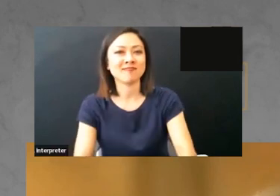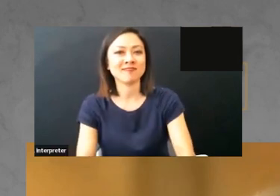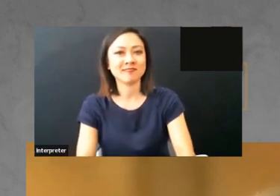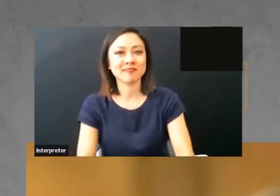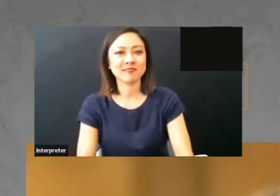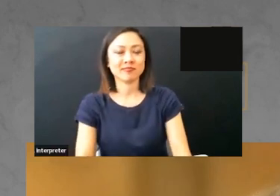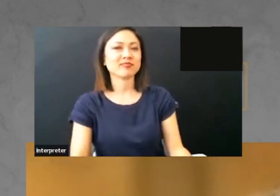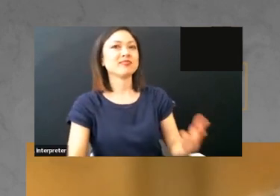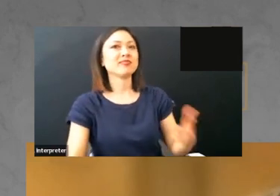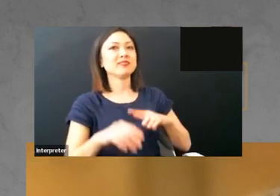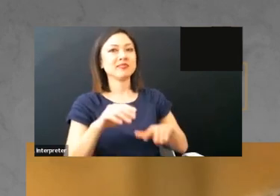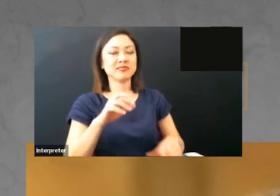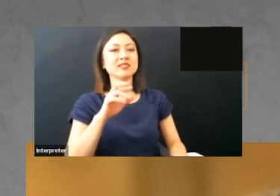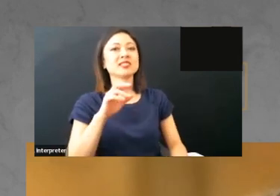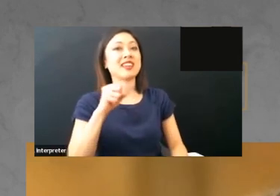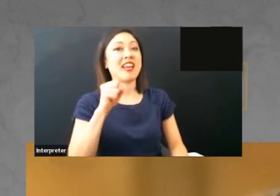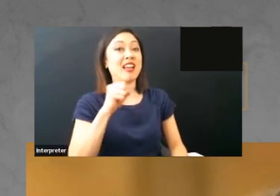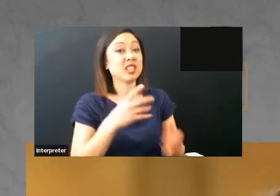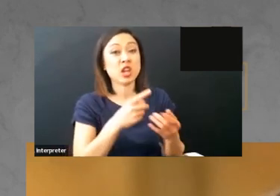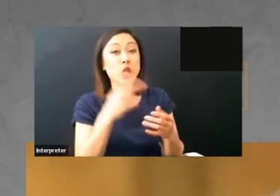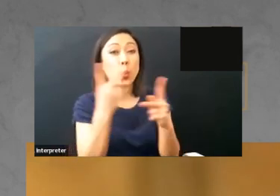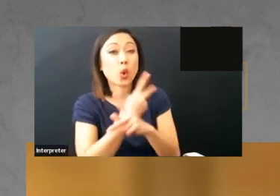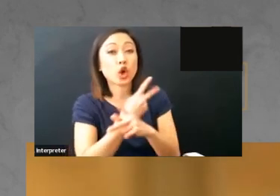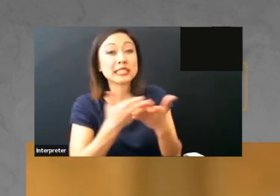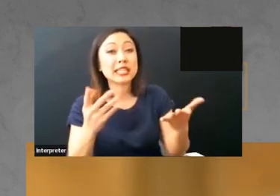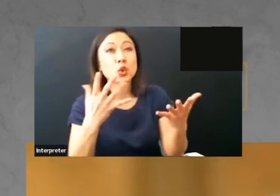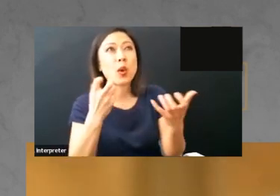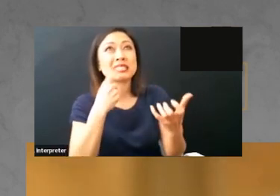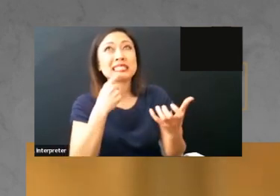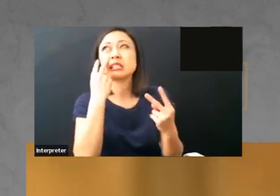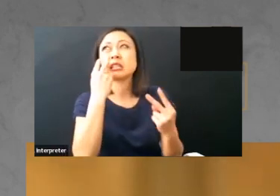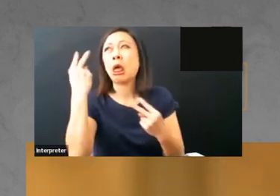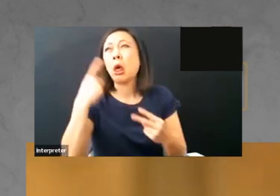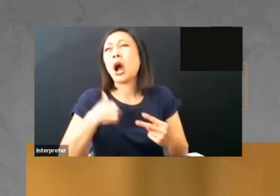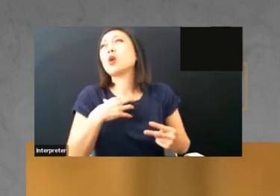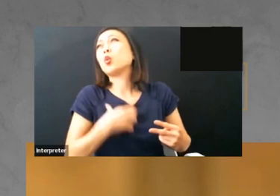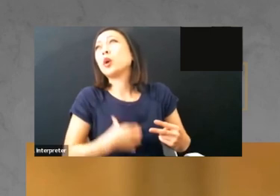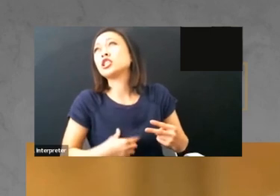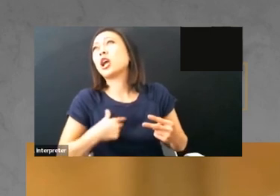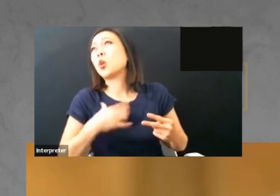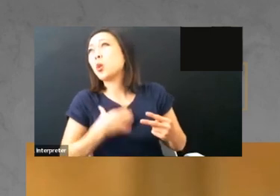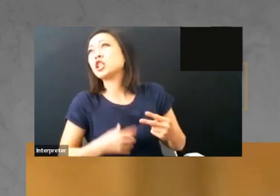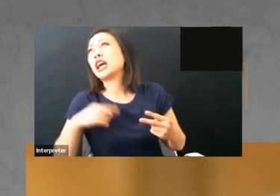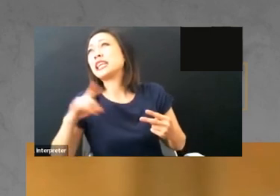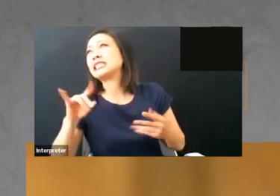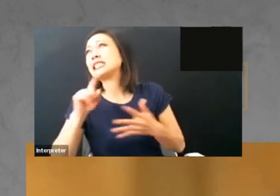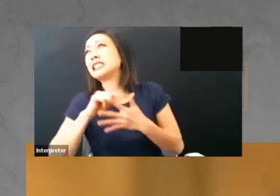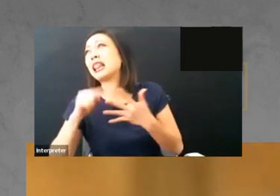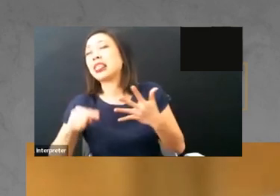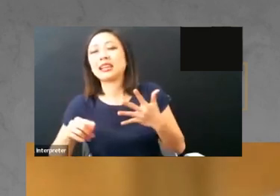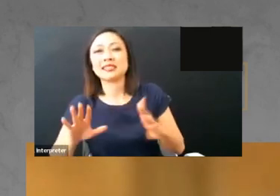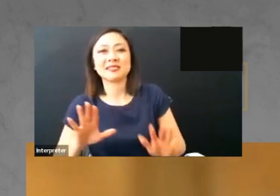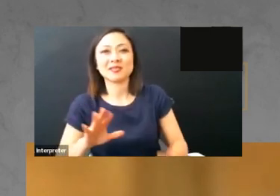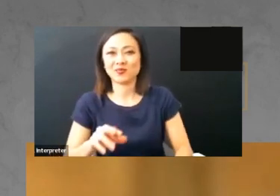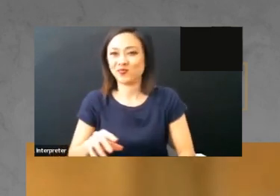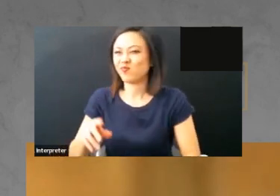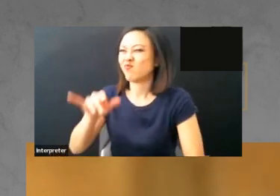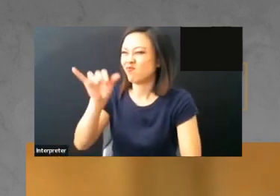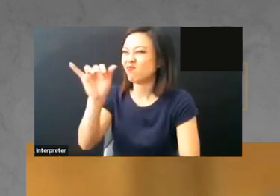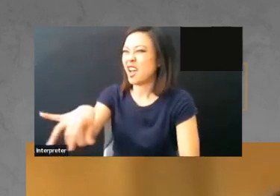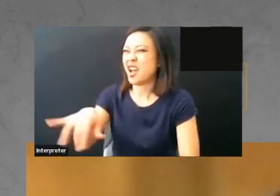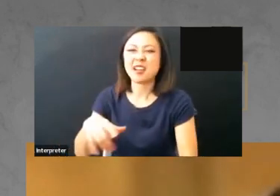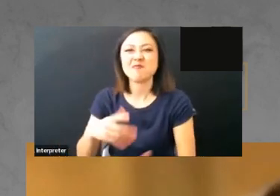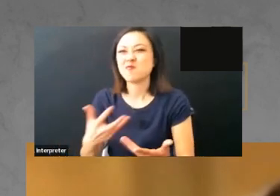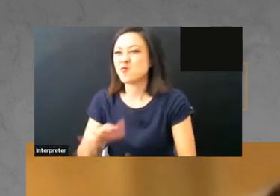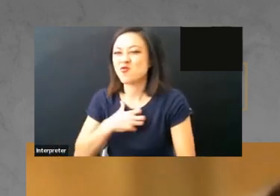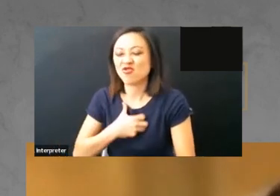had. Absolutely agree. Well, thank you so much, Ruth, for joining us and for sharing your insights and for just being so candid